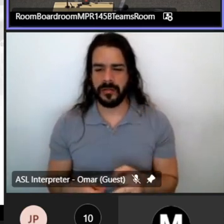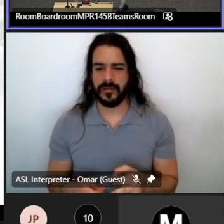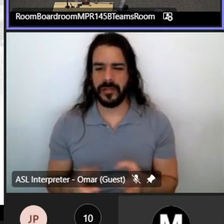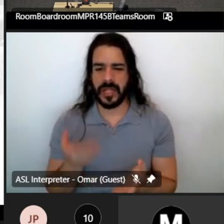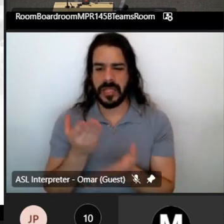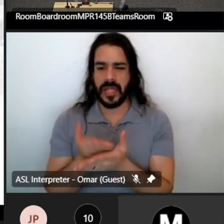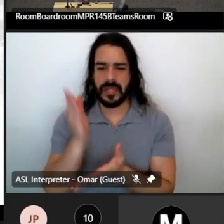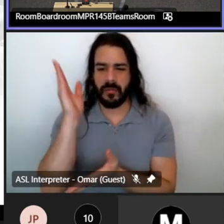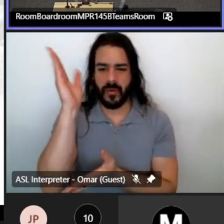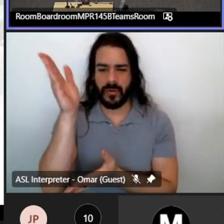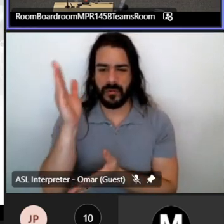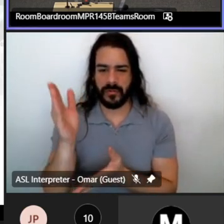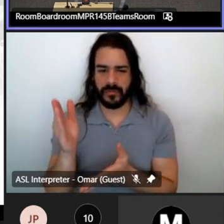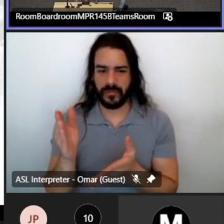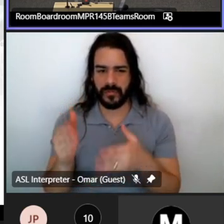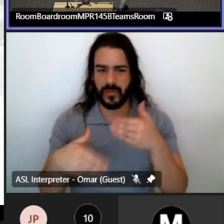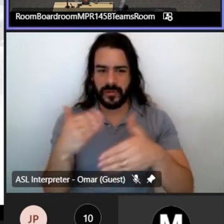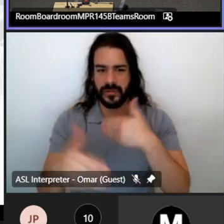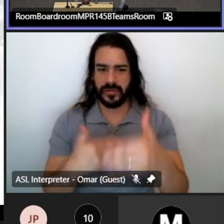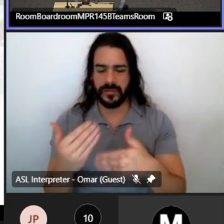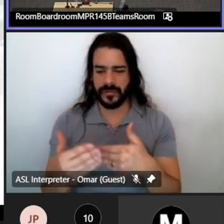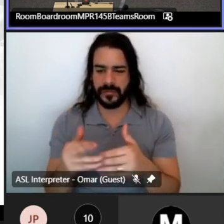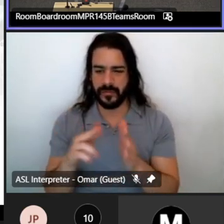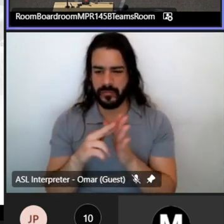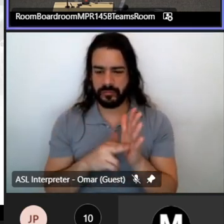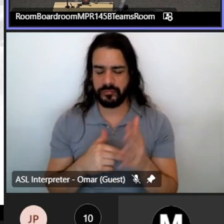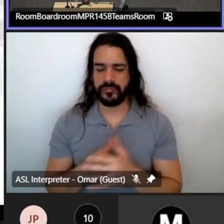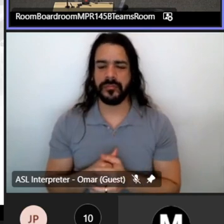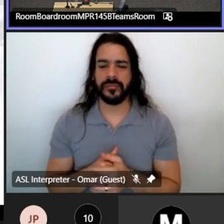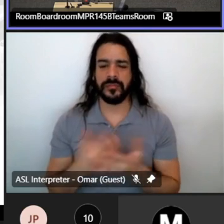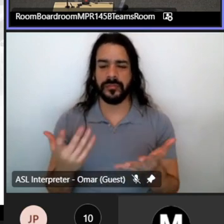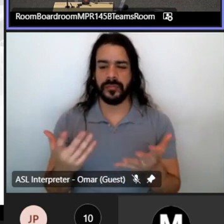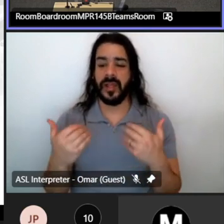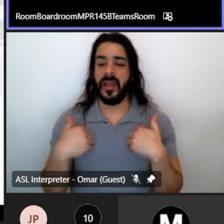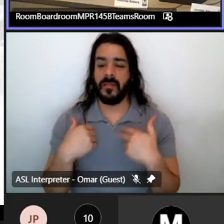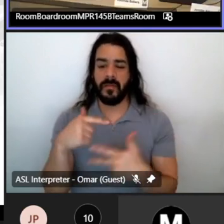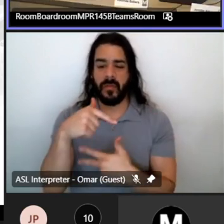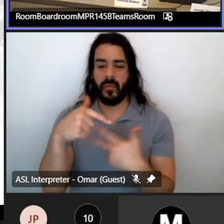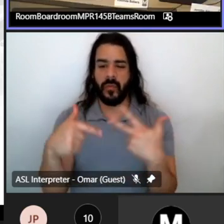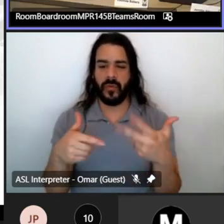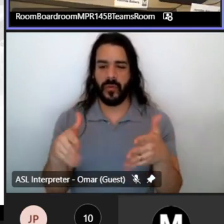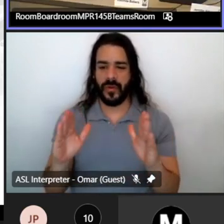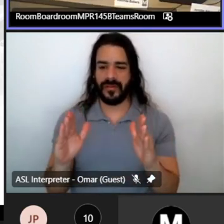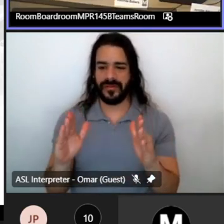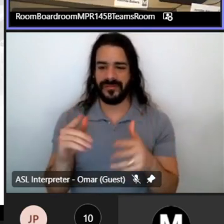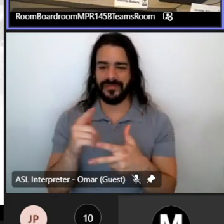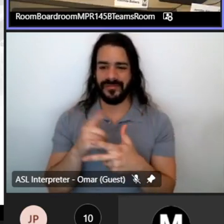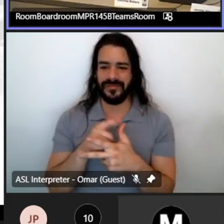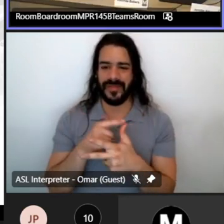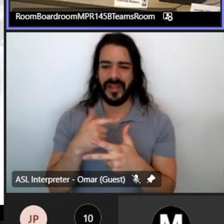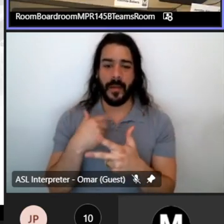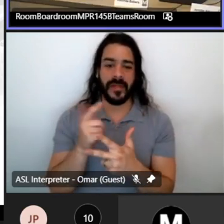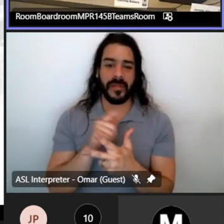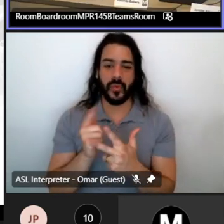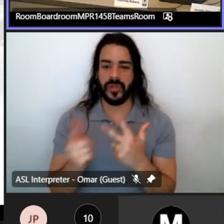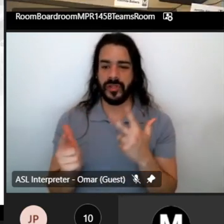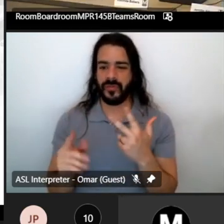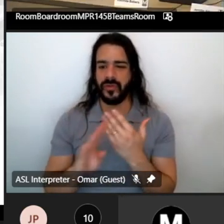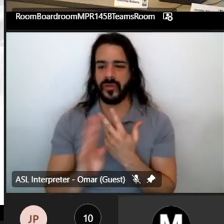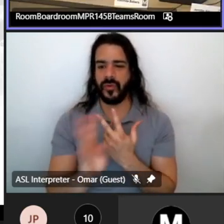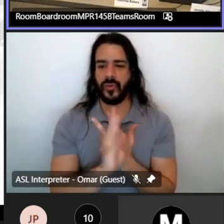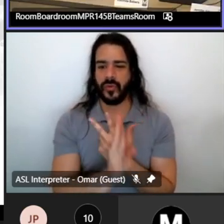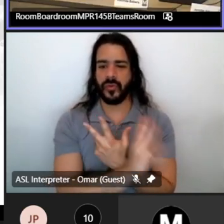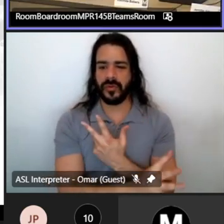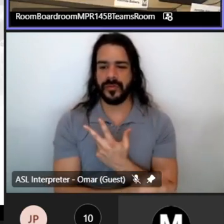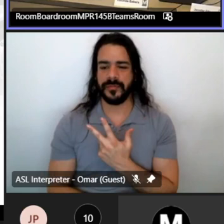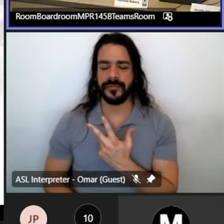this evening. As I noted, we have people joining us in one of three ways, and I'll be switching between